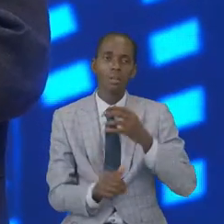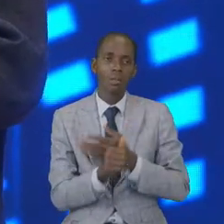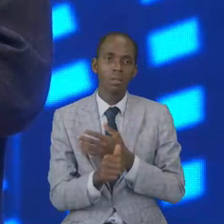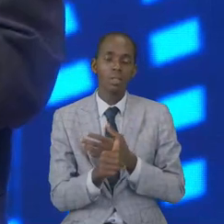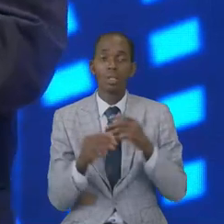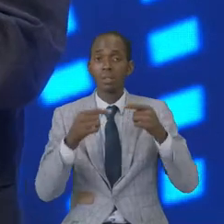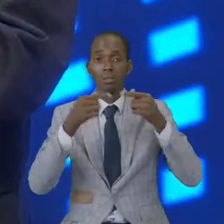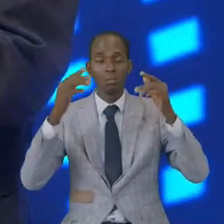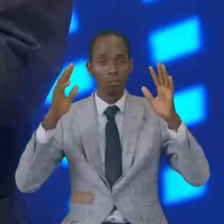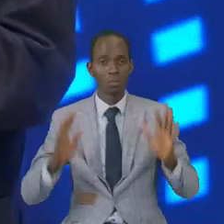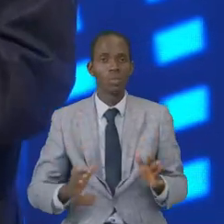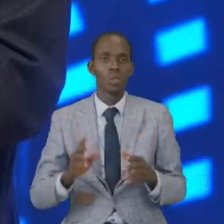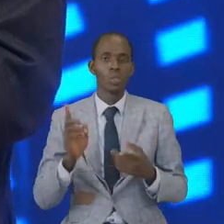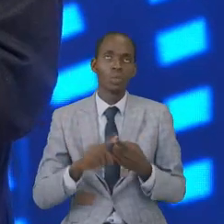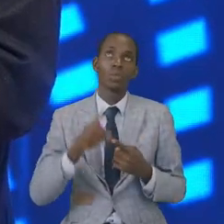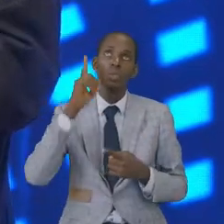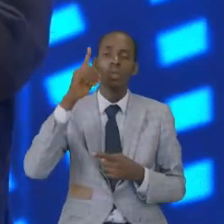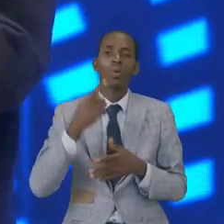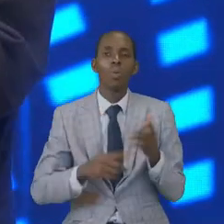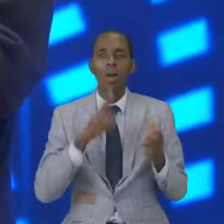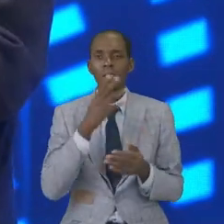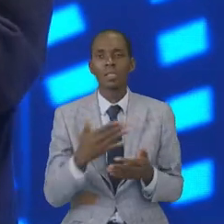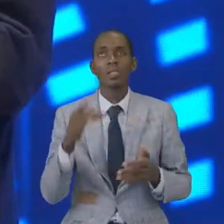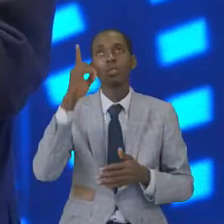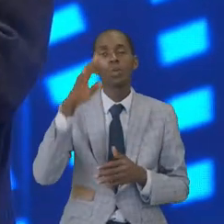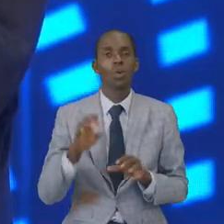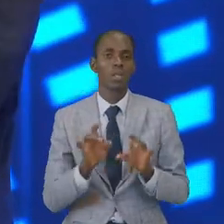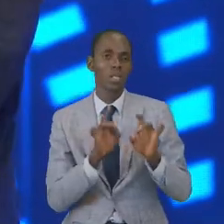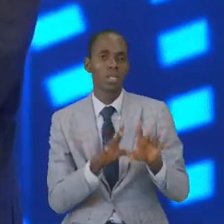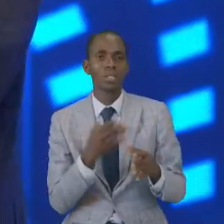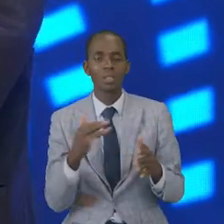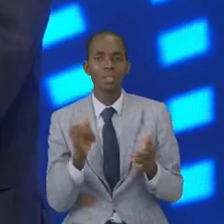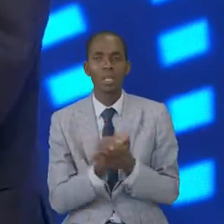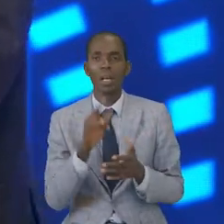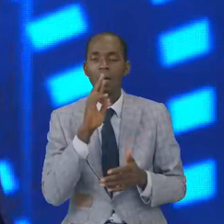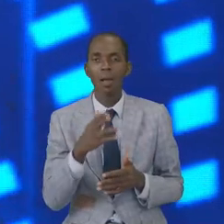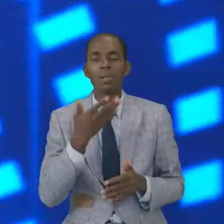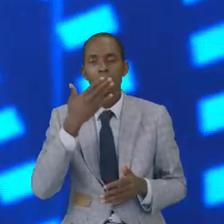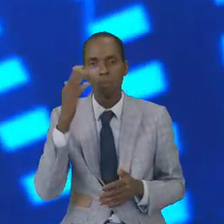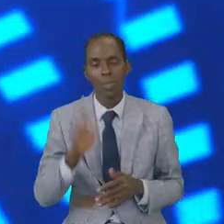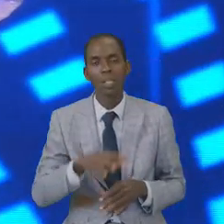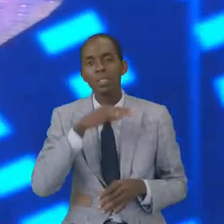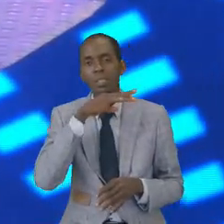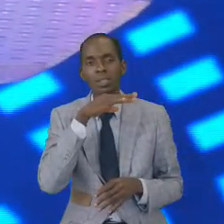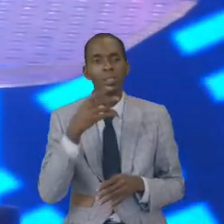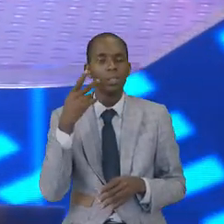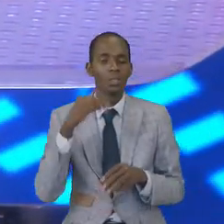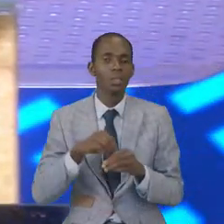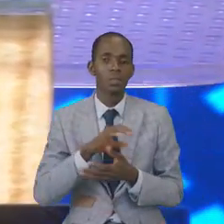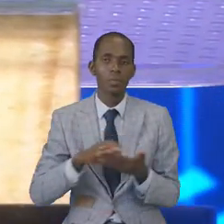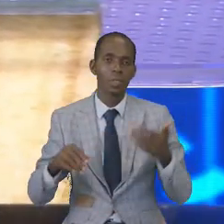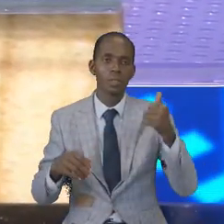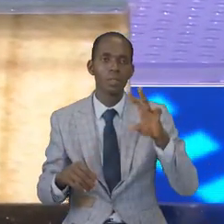unto him. What are the things God hates? The things that are abomination unto him. Look at verse 17.